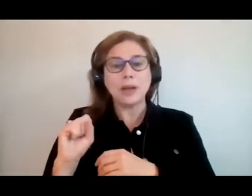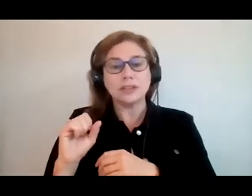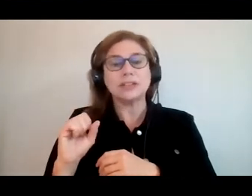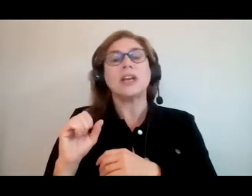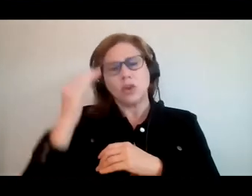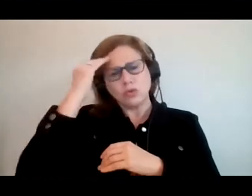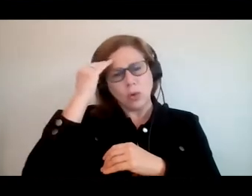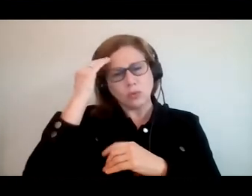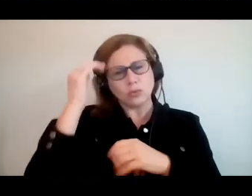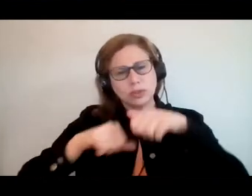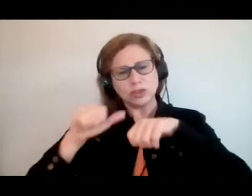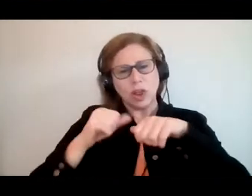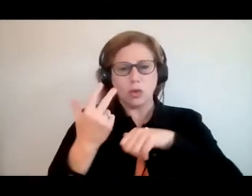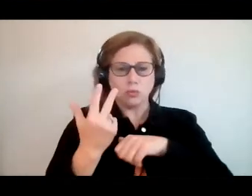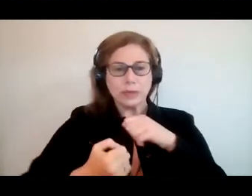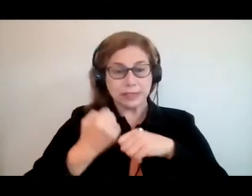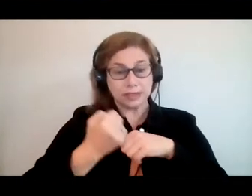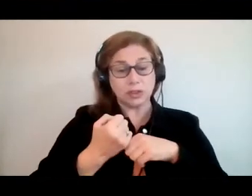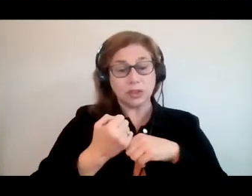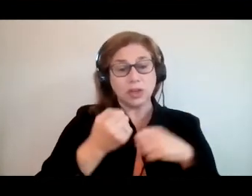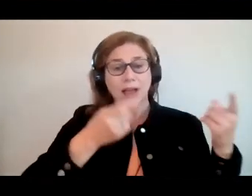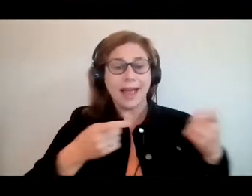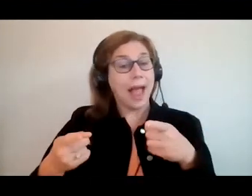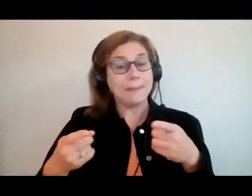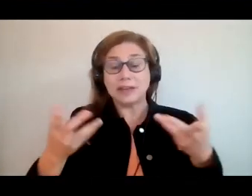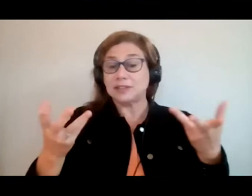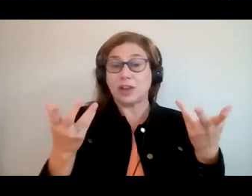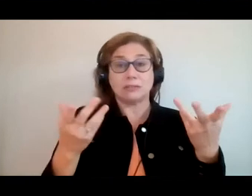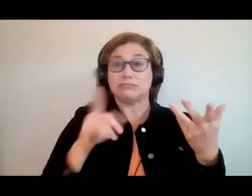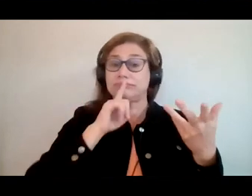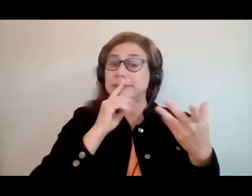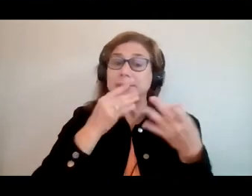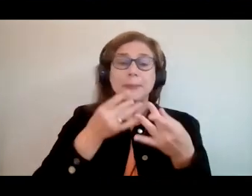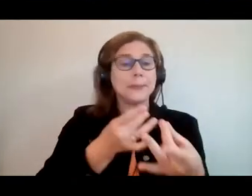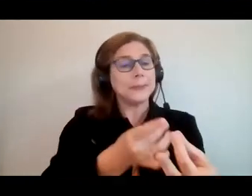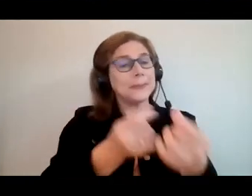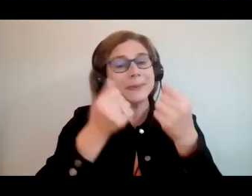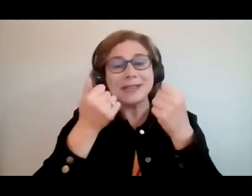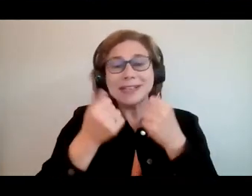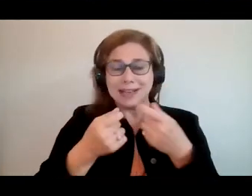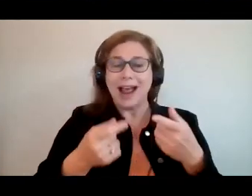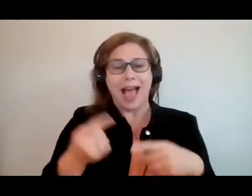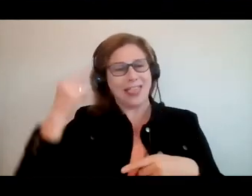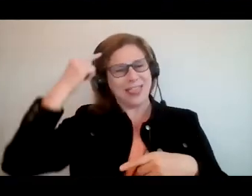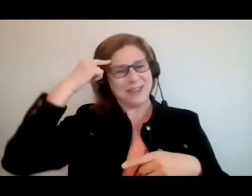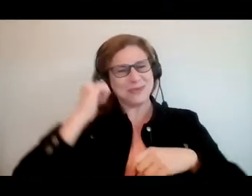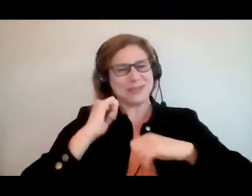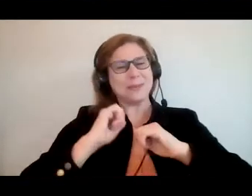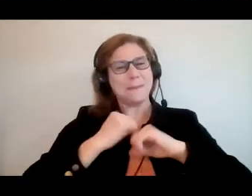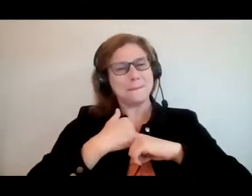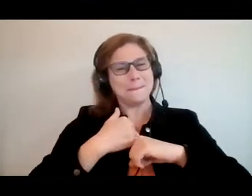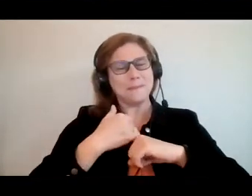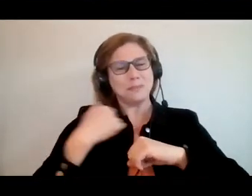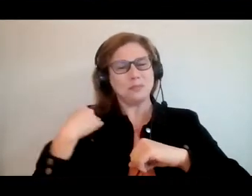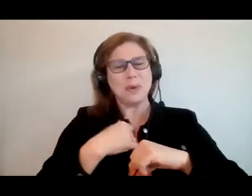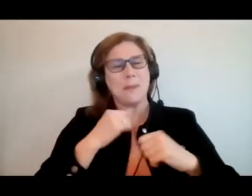So it just kind of happened sort of serendipitously, but also, you know, was meant to be in a way that we would all find each other